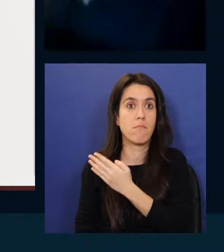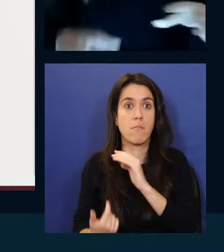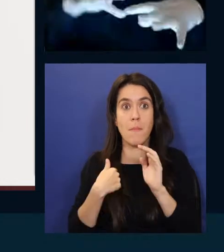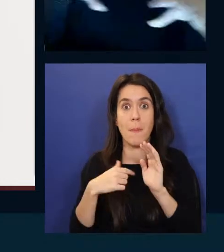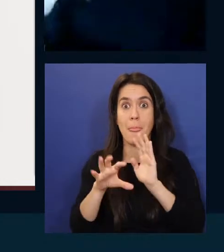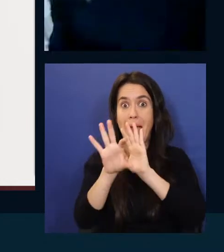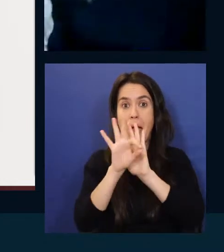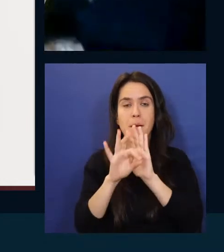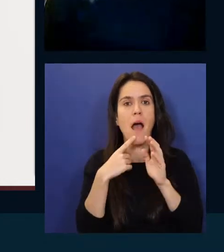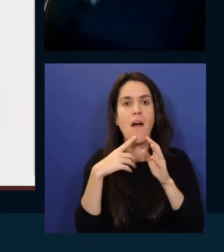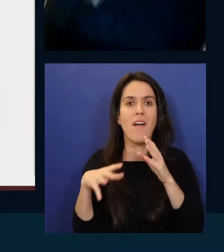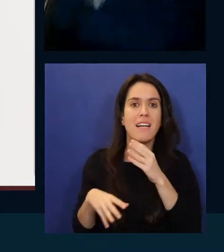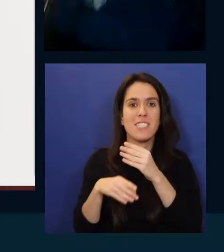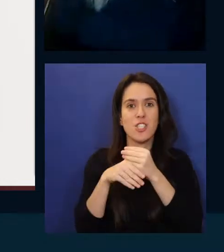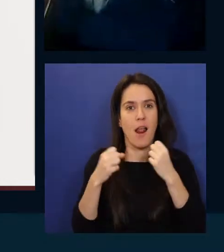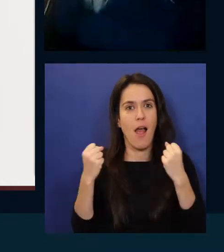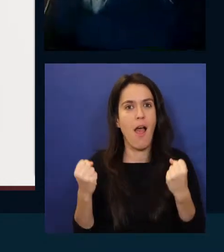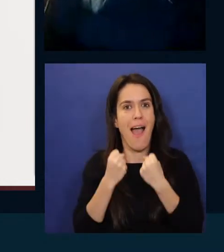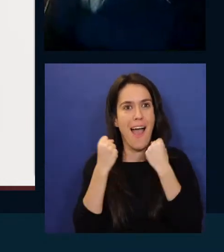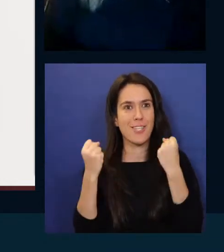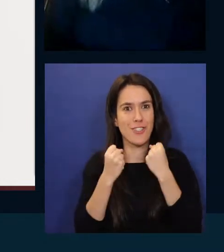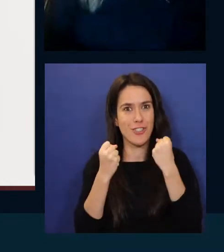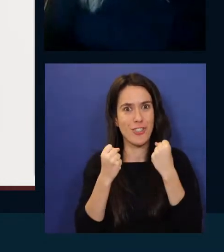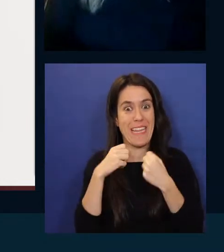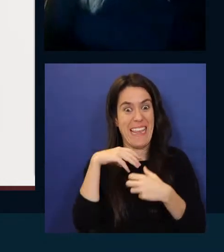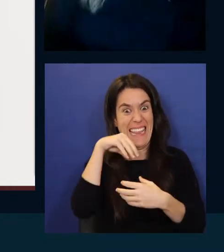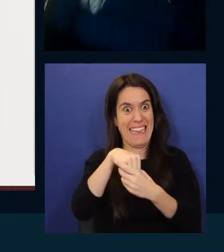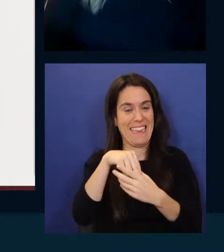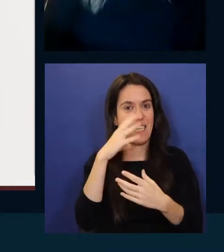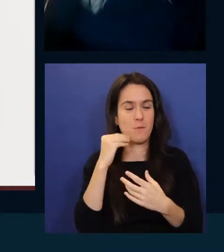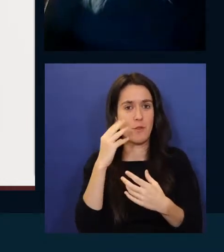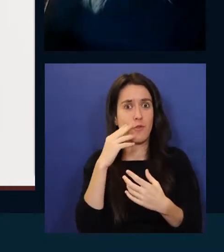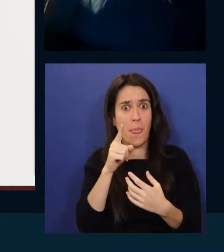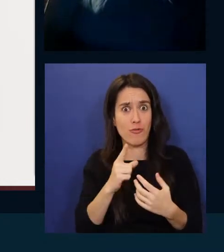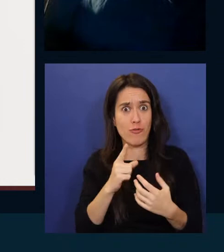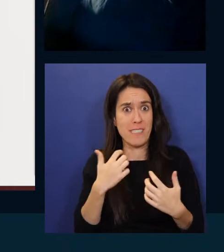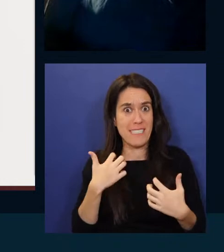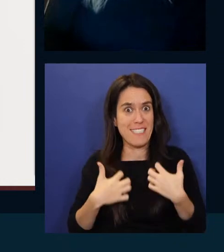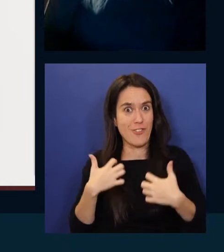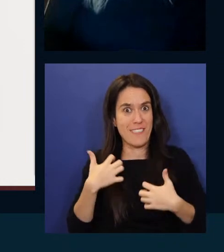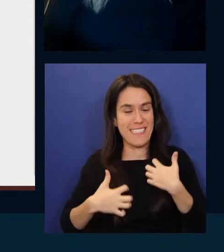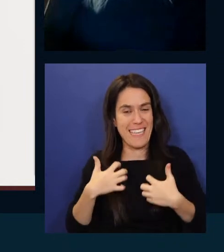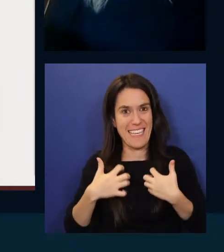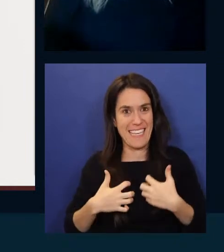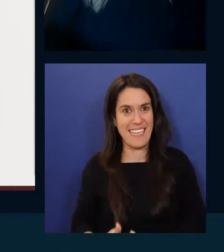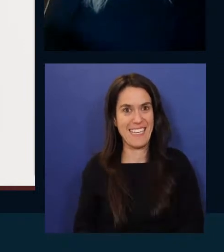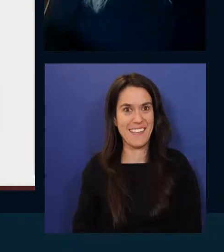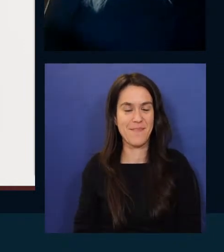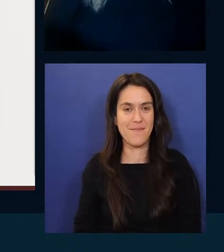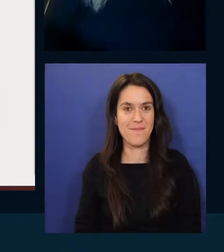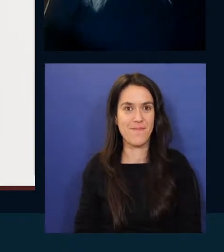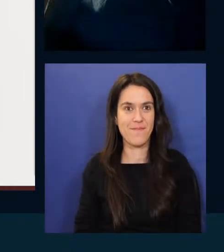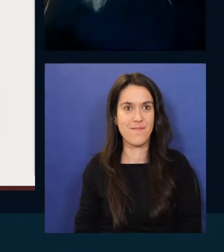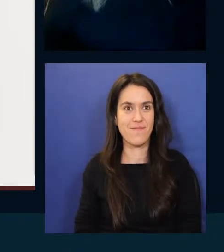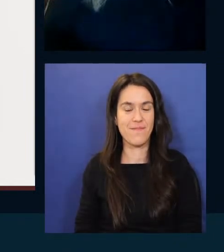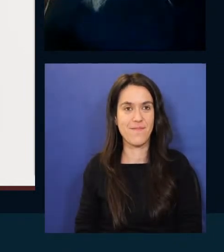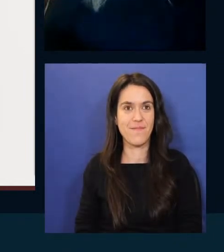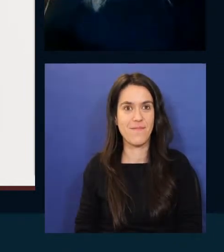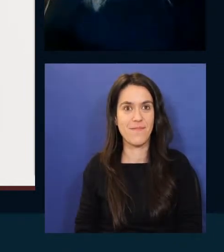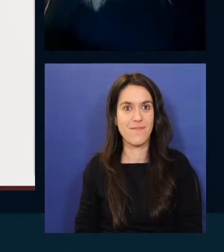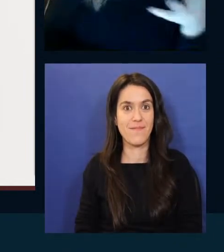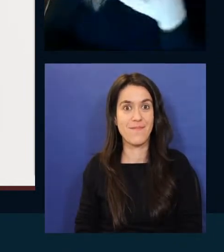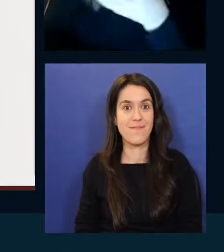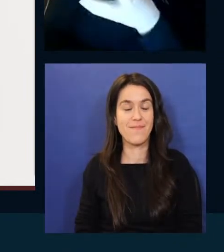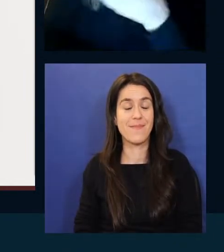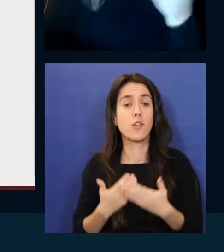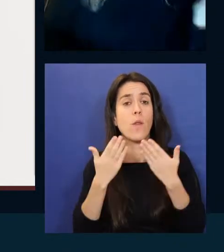there within the Teams experience. And this is quite interesting because from here, you can either, of course, choose to